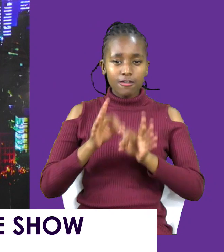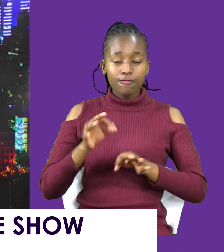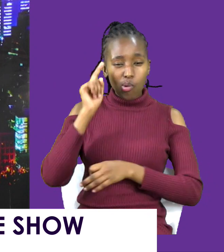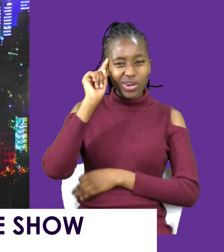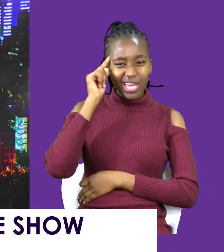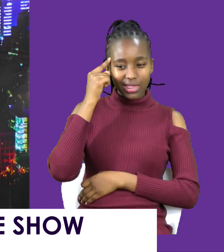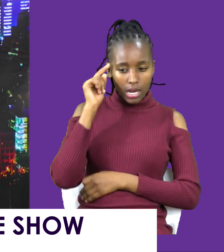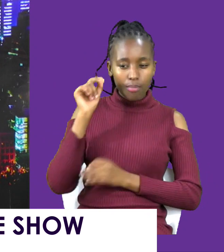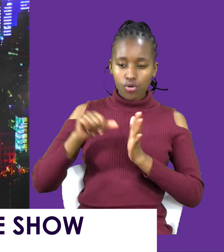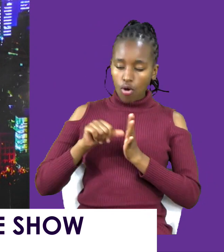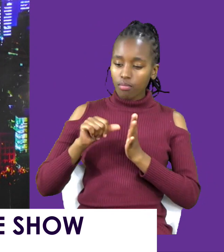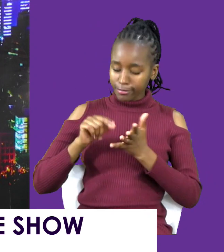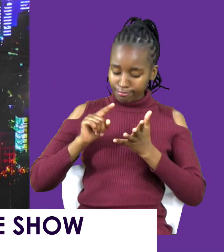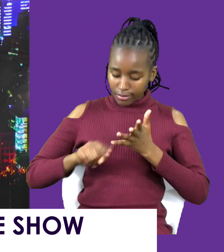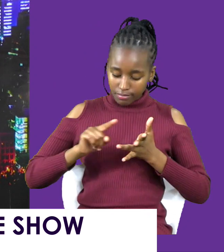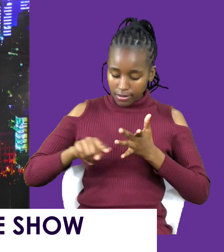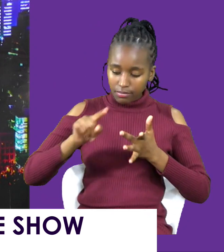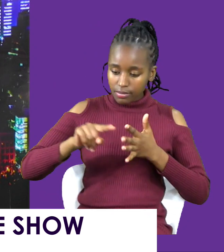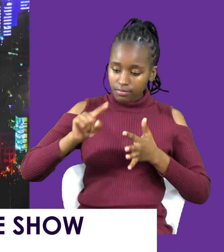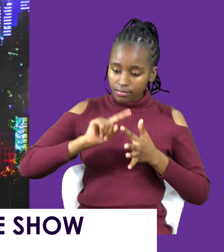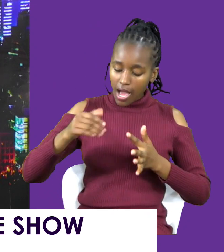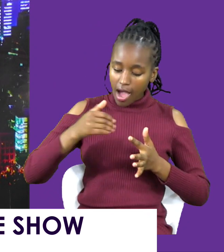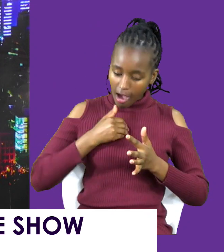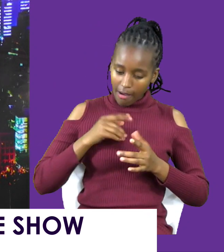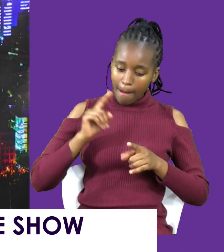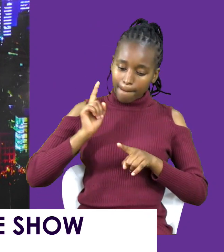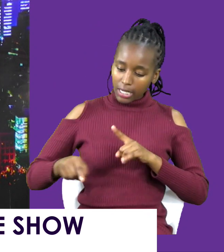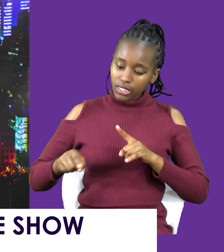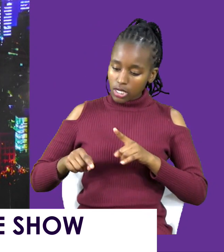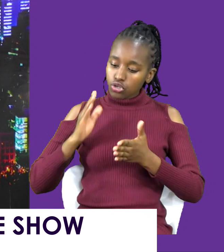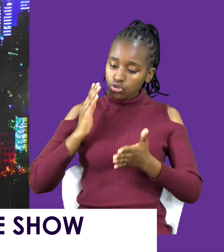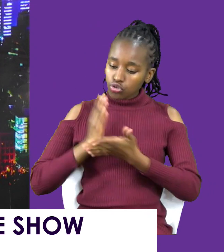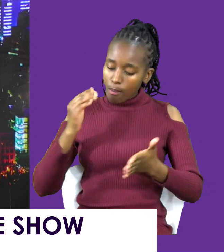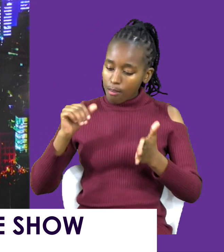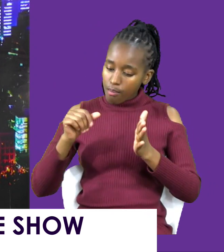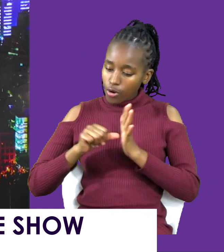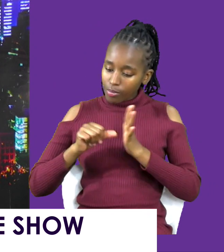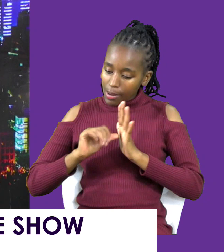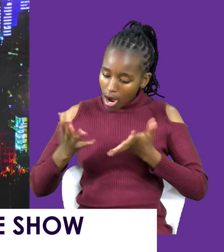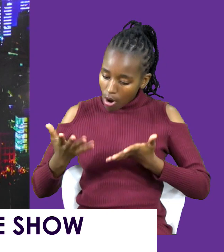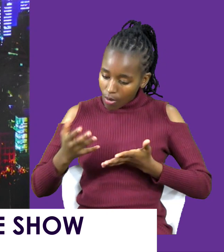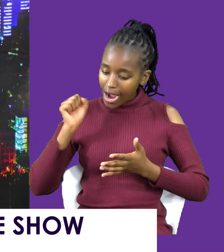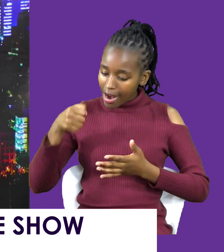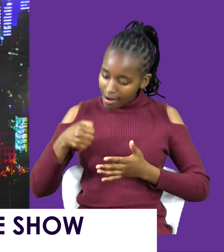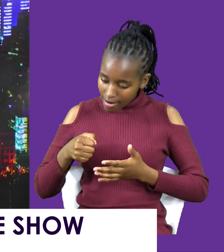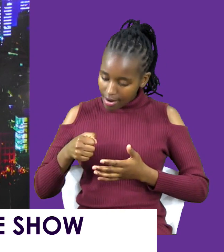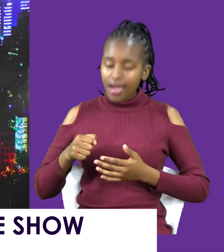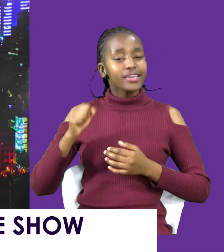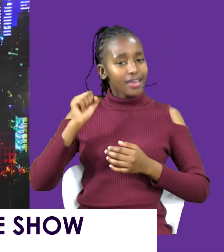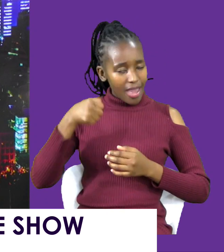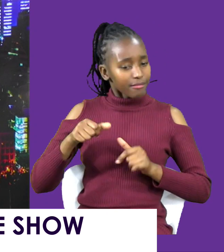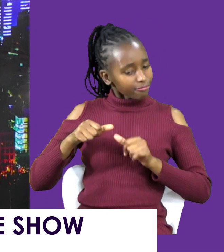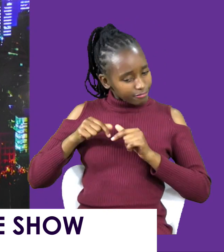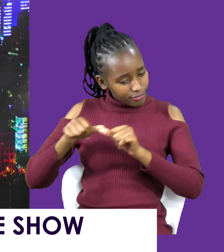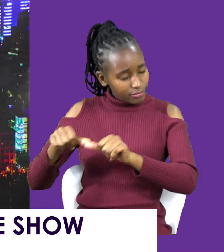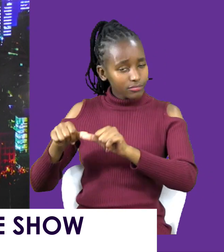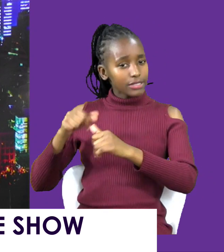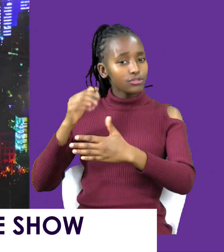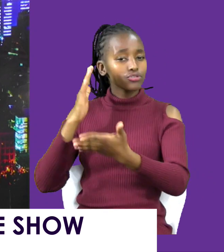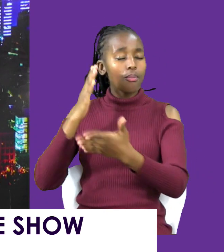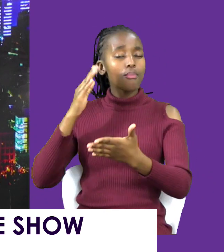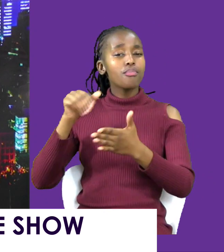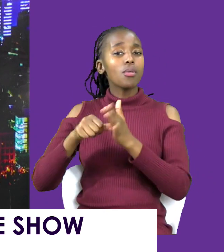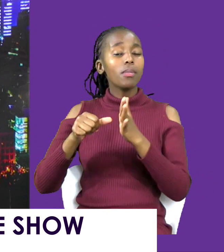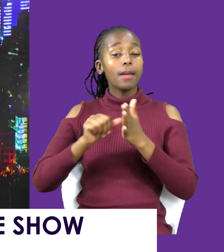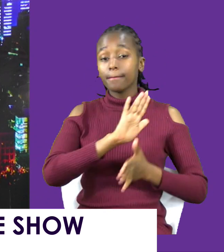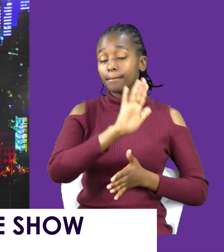Write it down if you can, or note it in your mind. And let's start approaching it. You will notice that the things that incapacitate you,